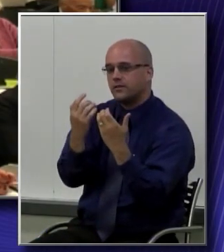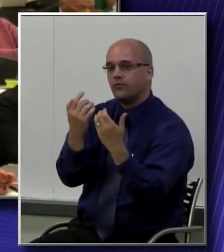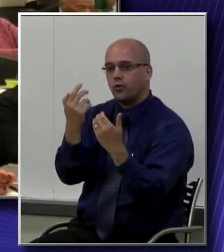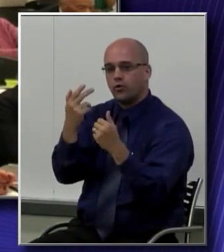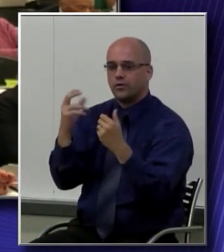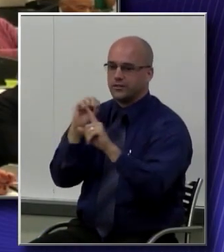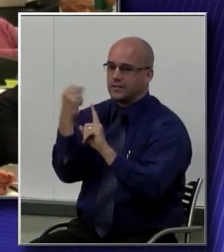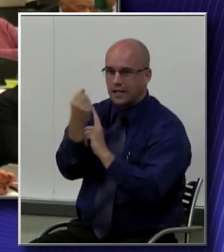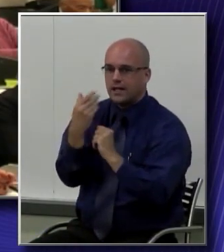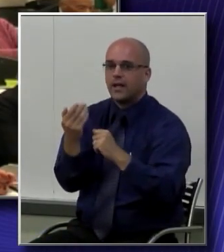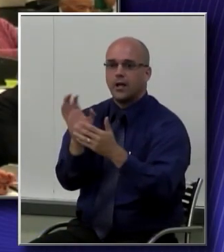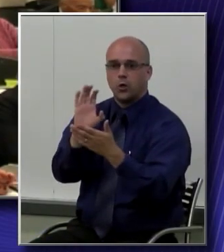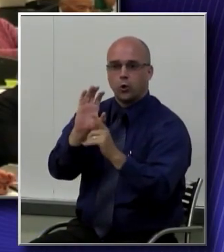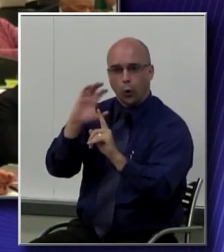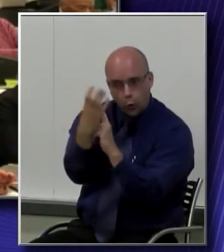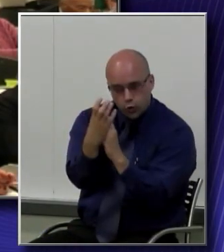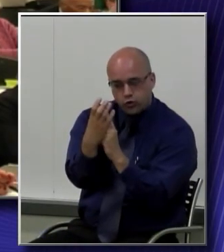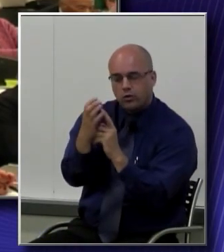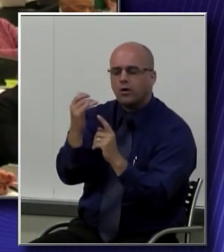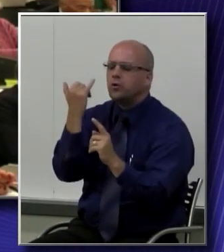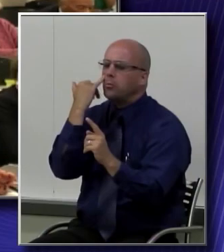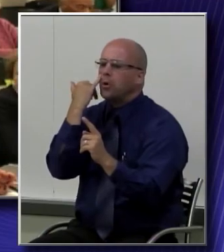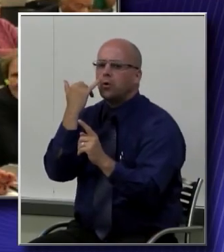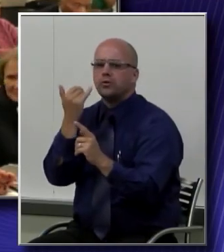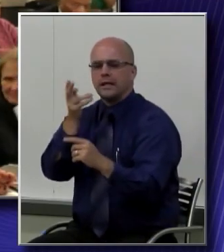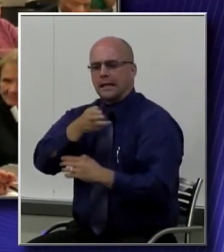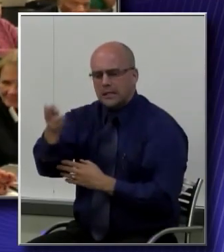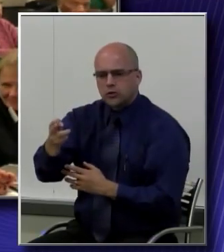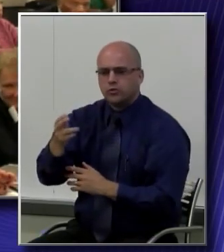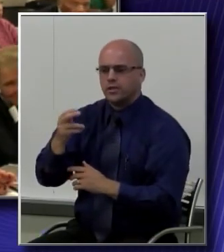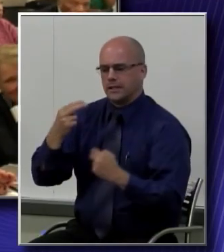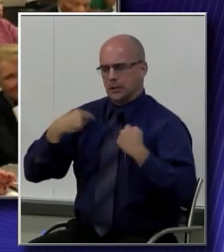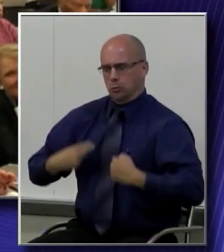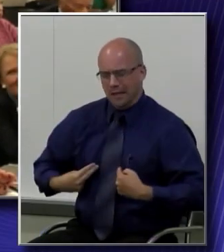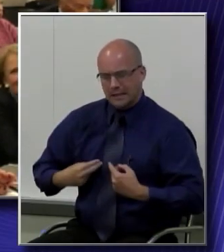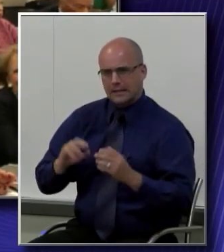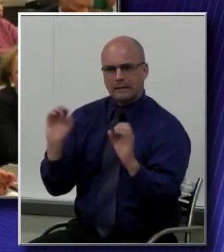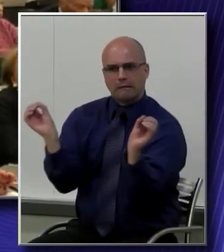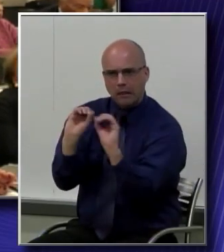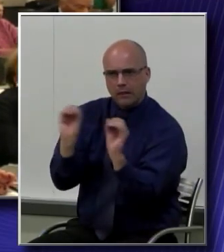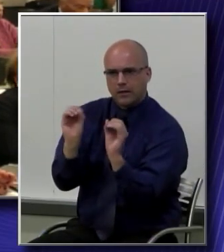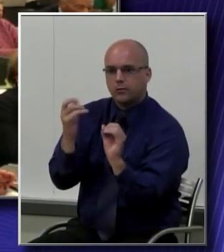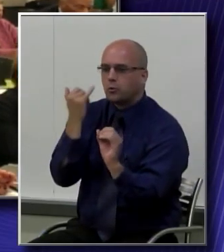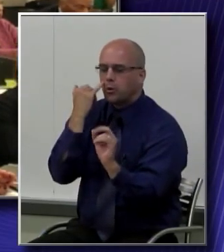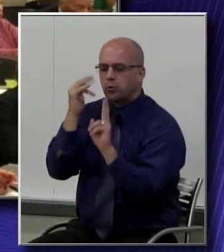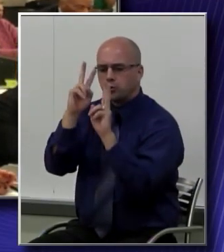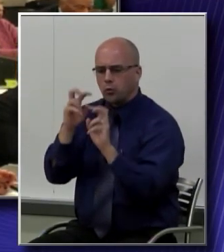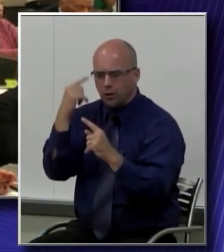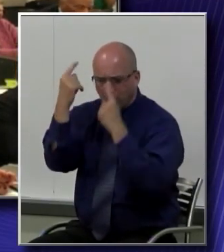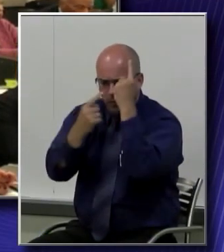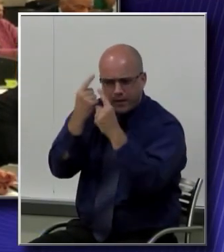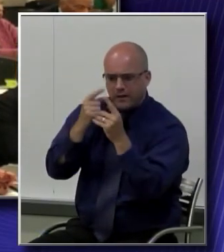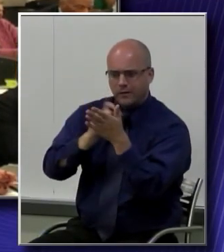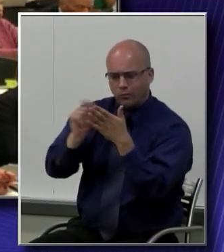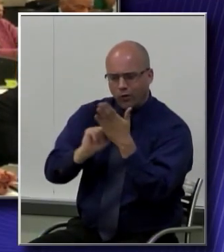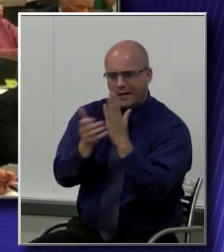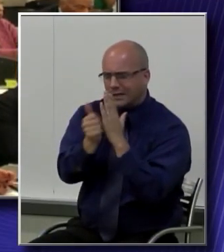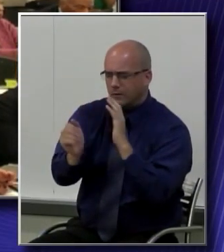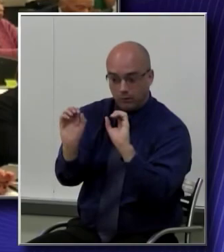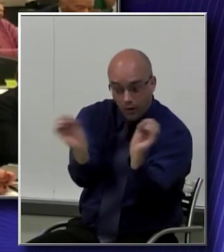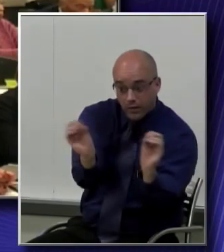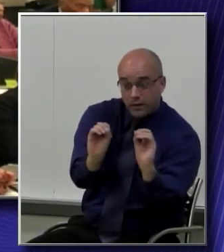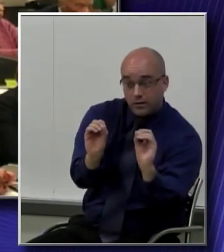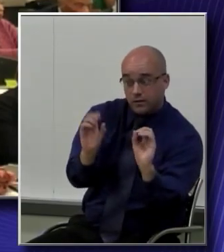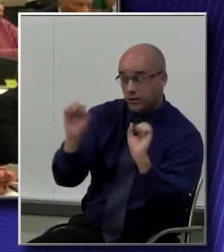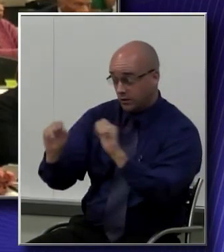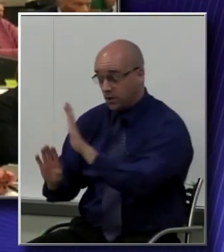is that without the humanities, without history, without critical thinking, analysis, writing skills, you wouldn't go